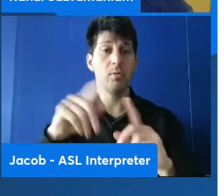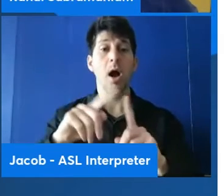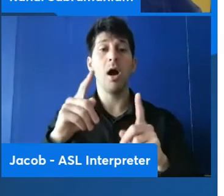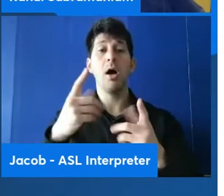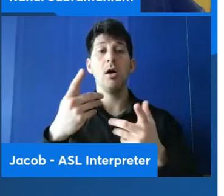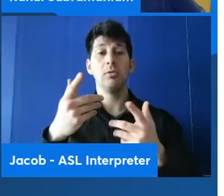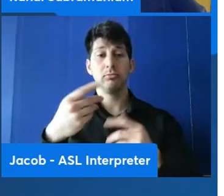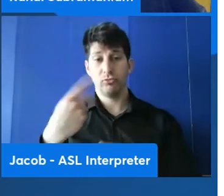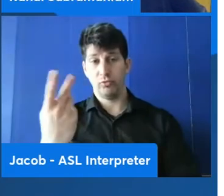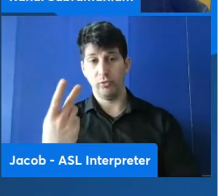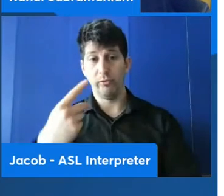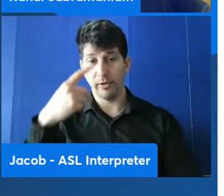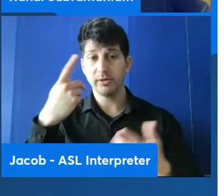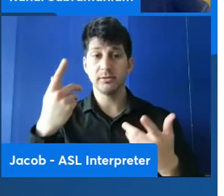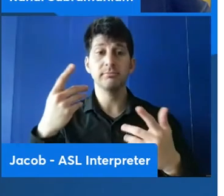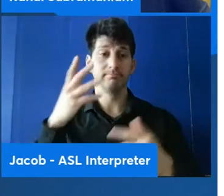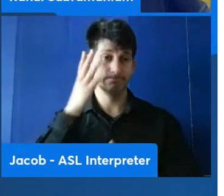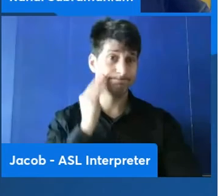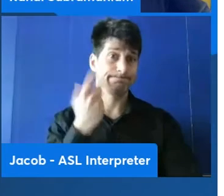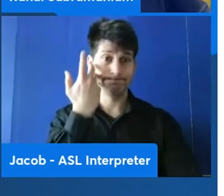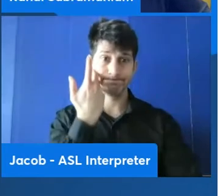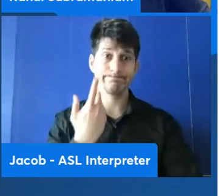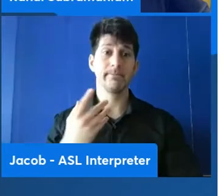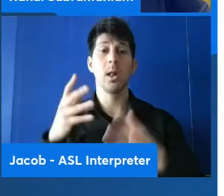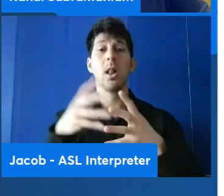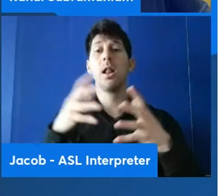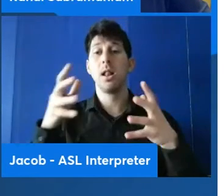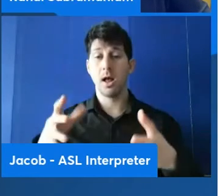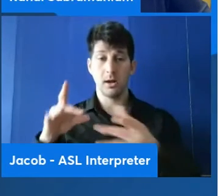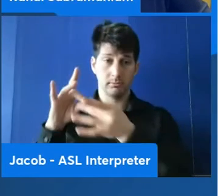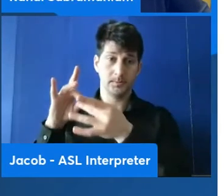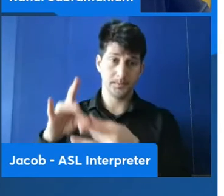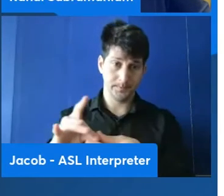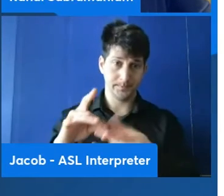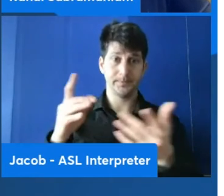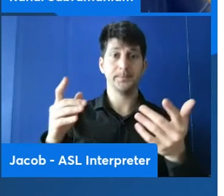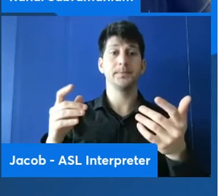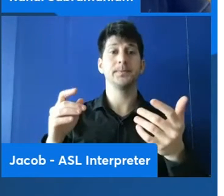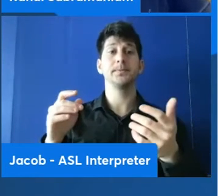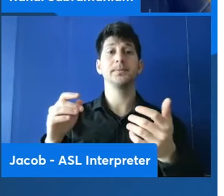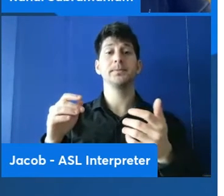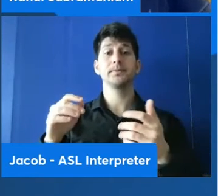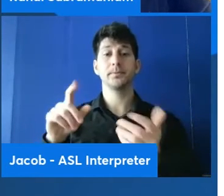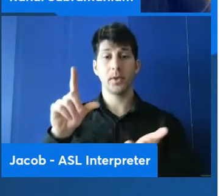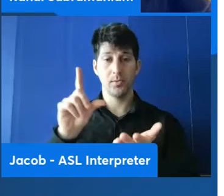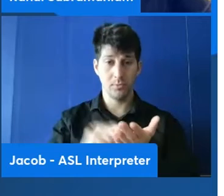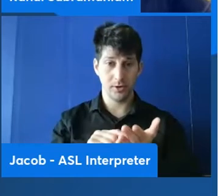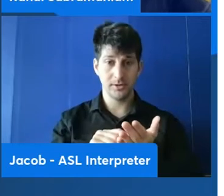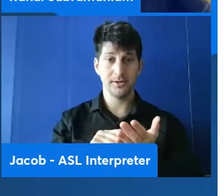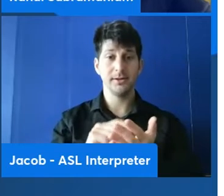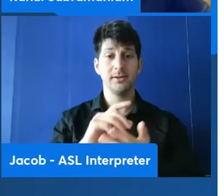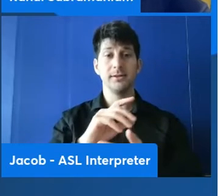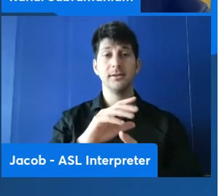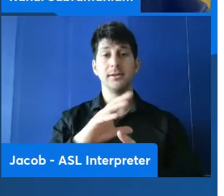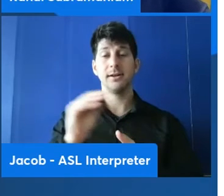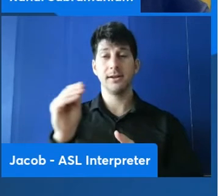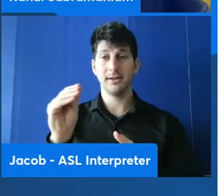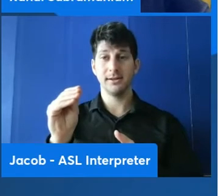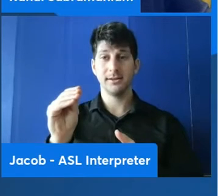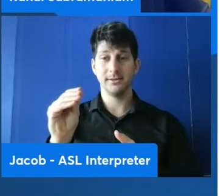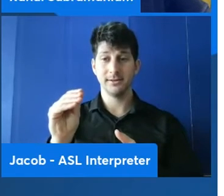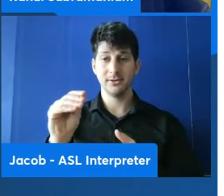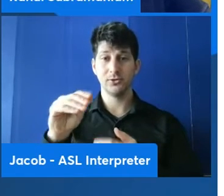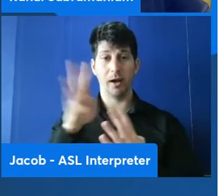Rahul, you and I both have plenty of experience with debugging via printf and grep, and so